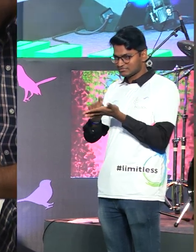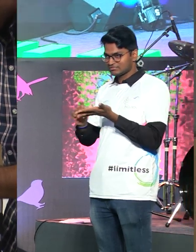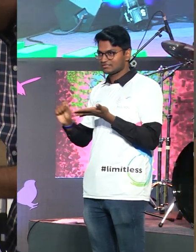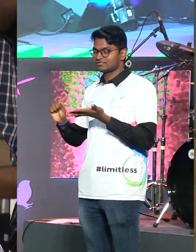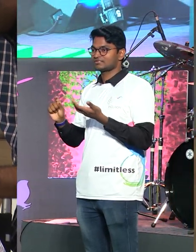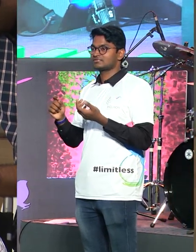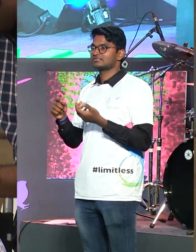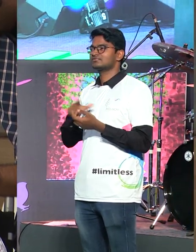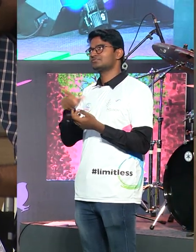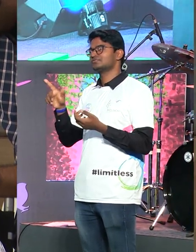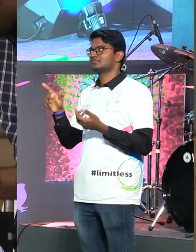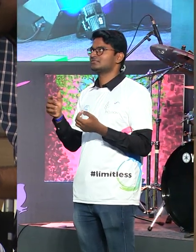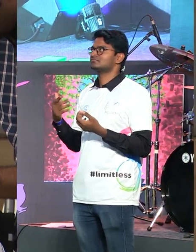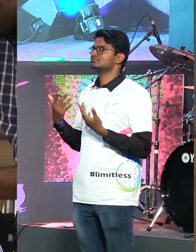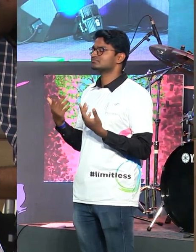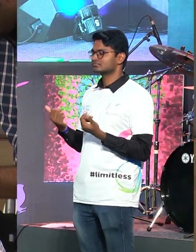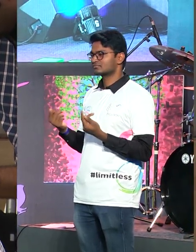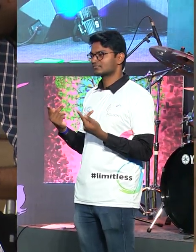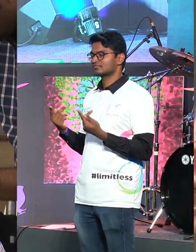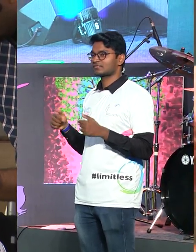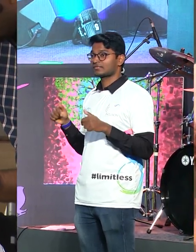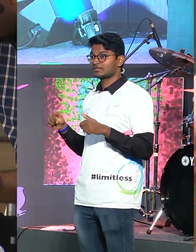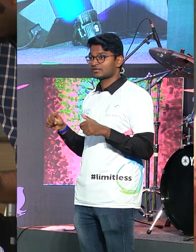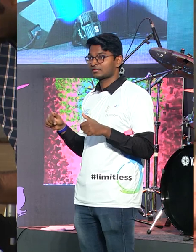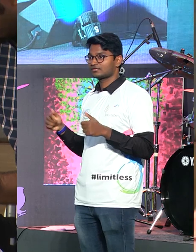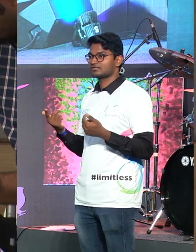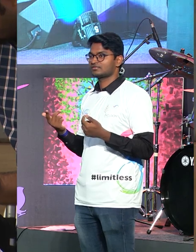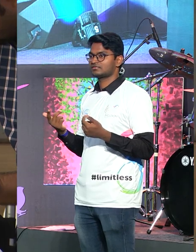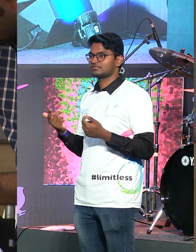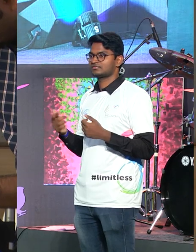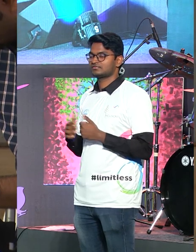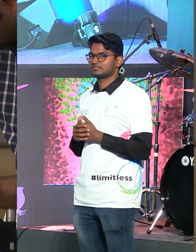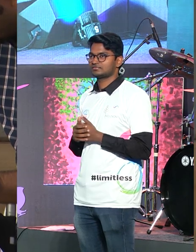it. So, in your opinion,